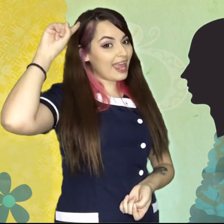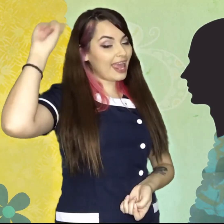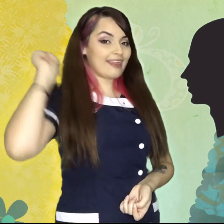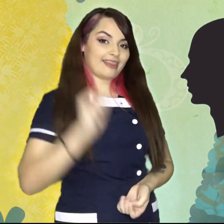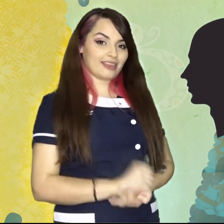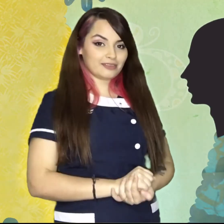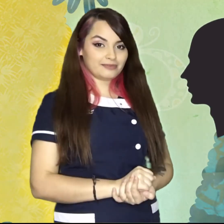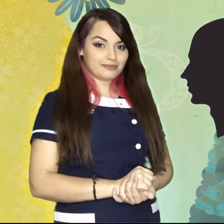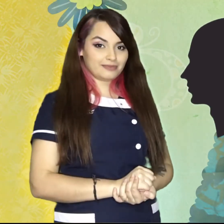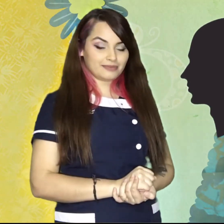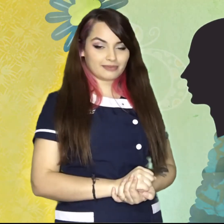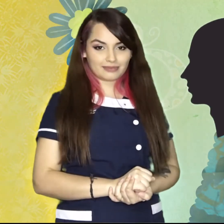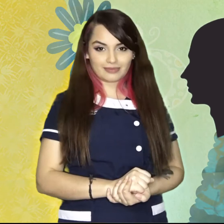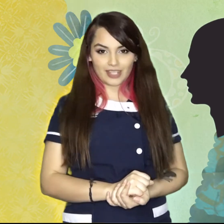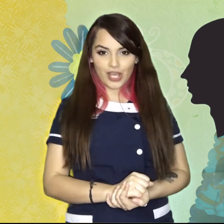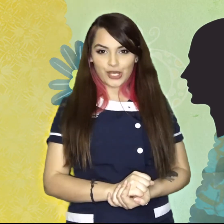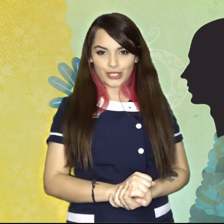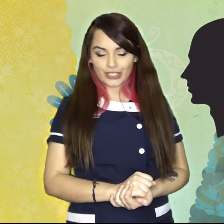Head.